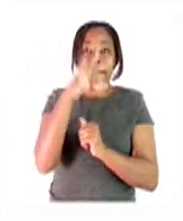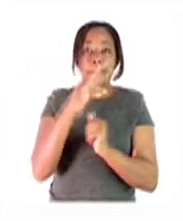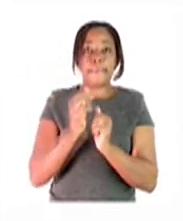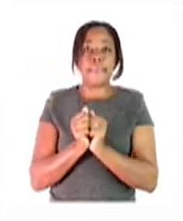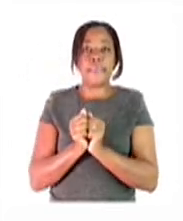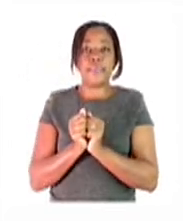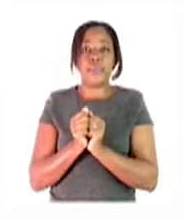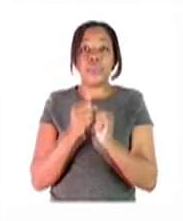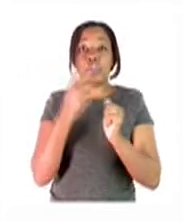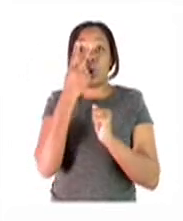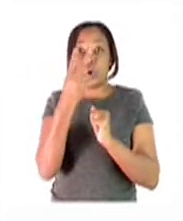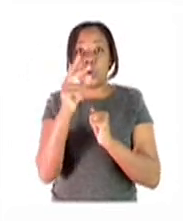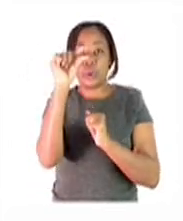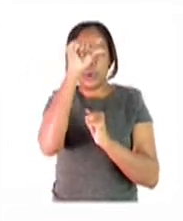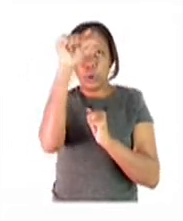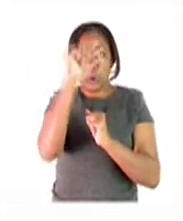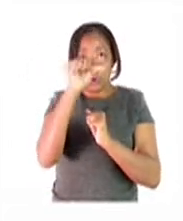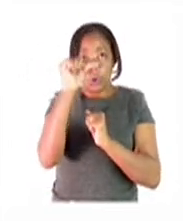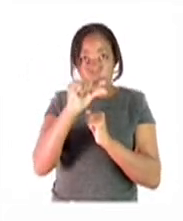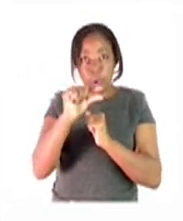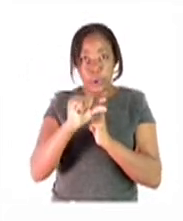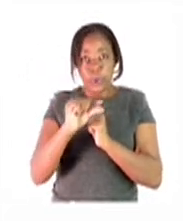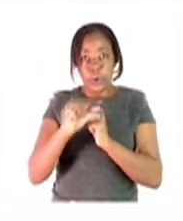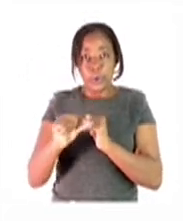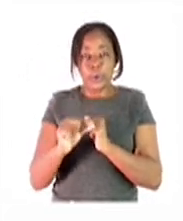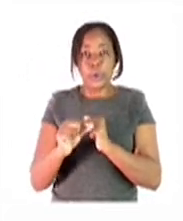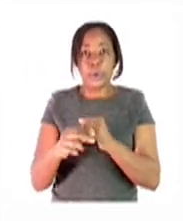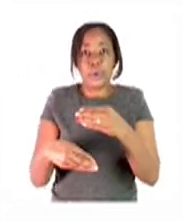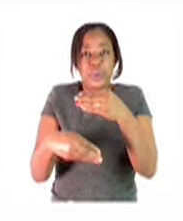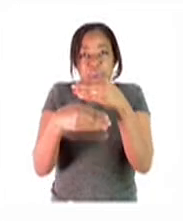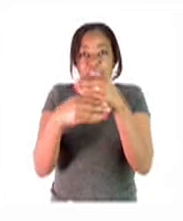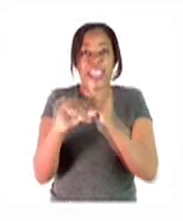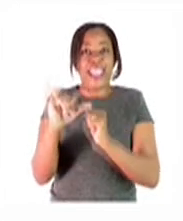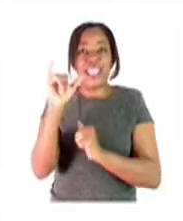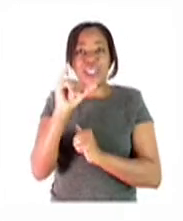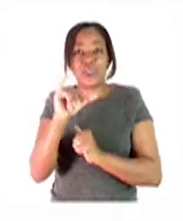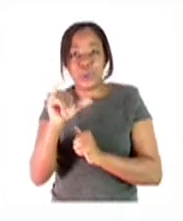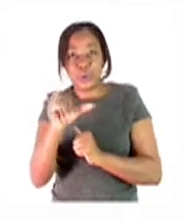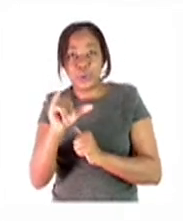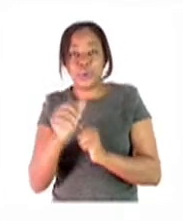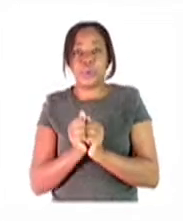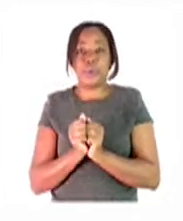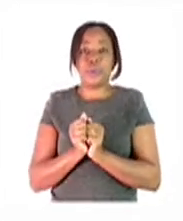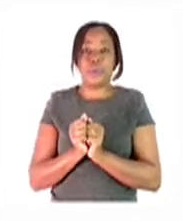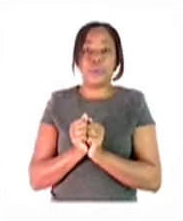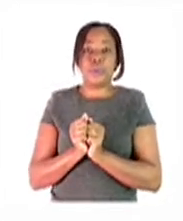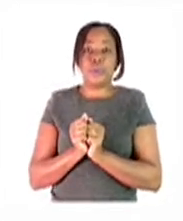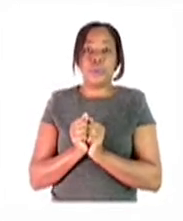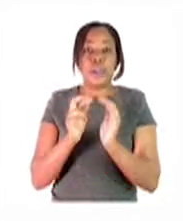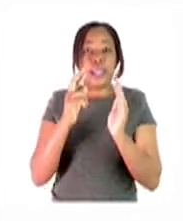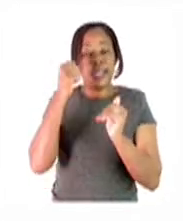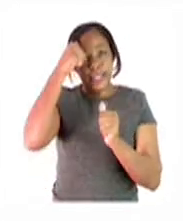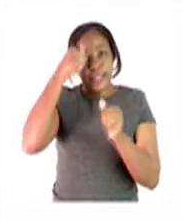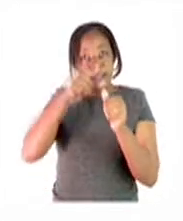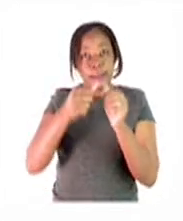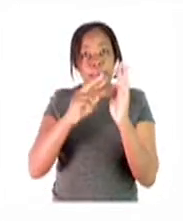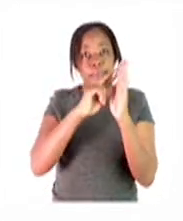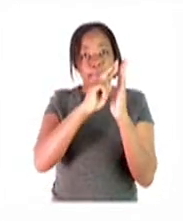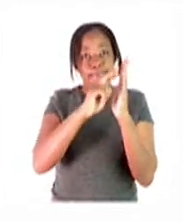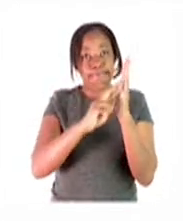those words and follow the rule that I have told you and see if you will get it right. Grade 2s, enjoy your